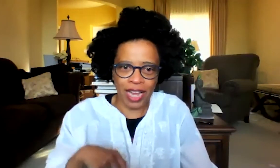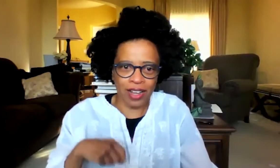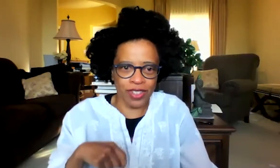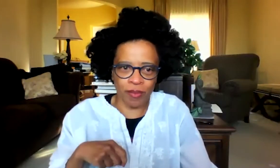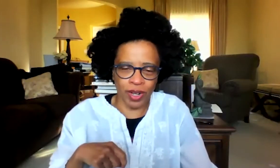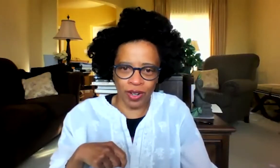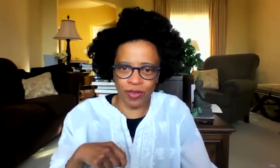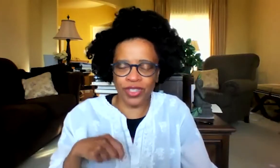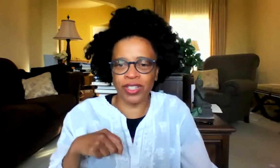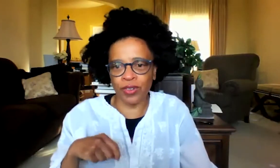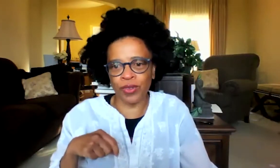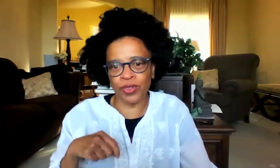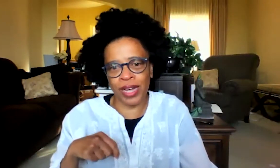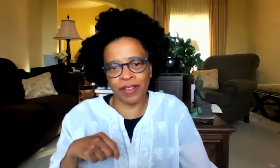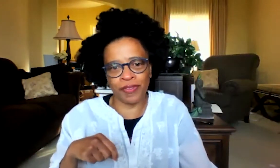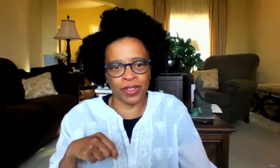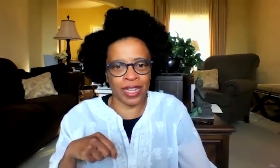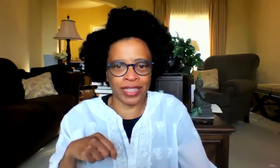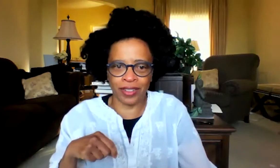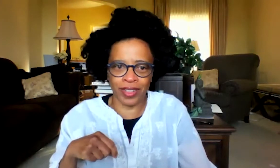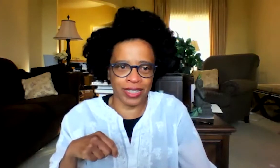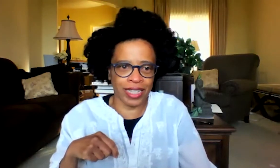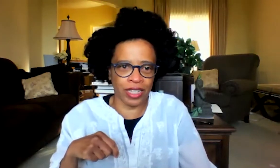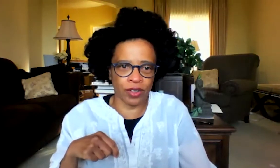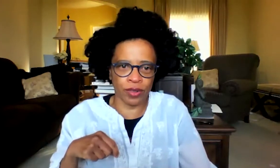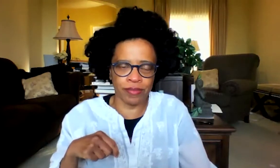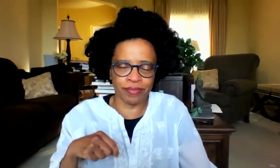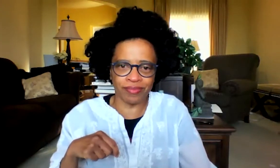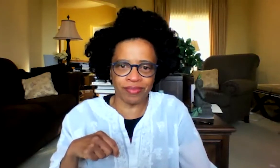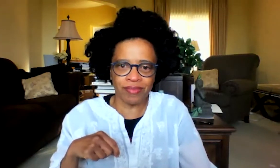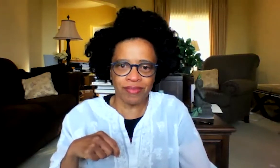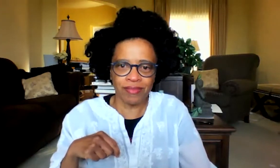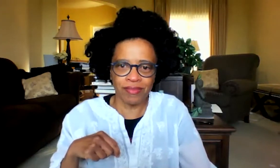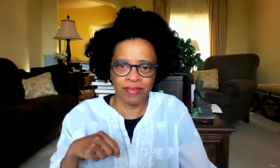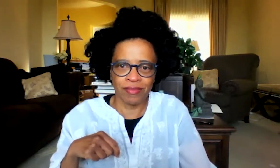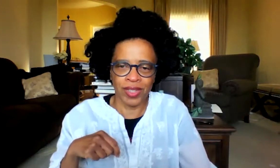Some child somewhere who's still trying to feel like they're in the in group.